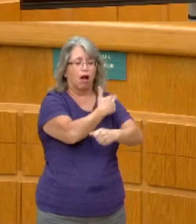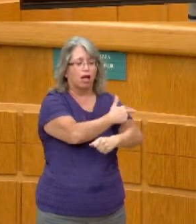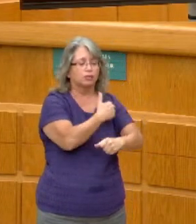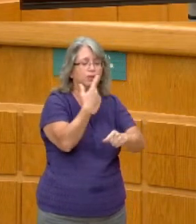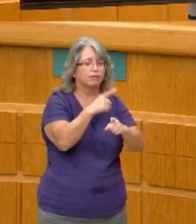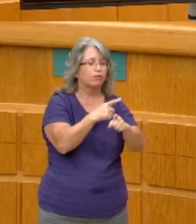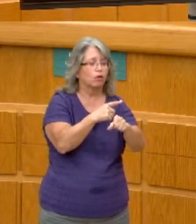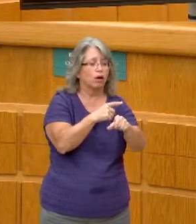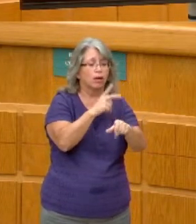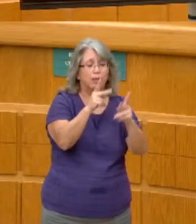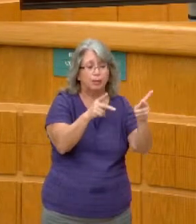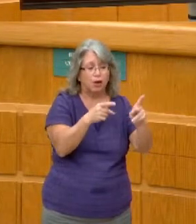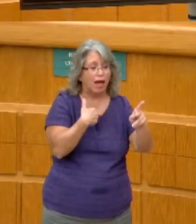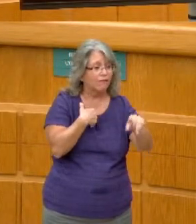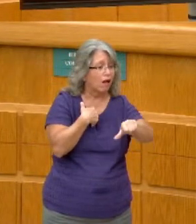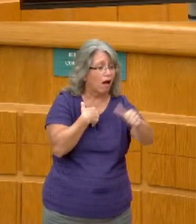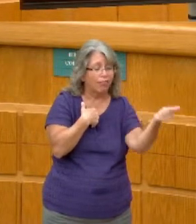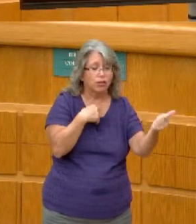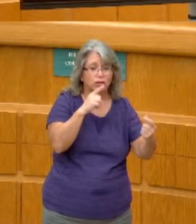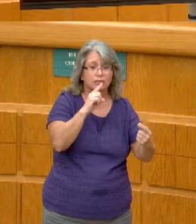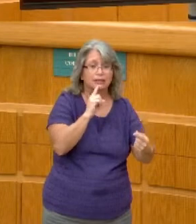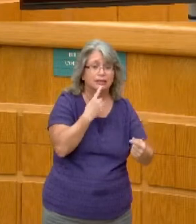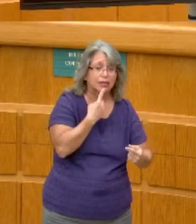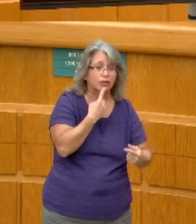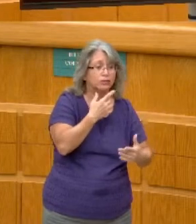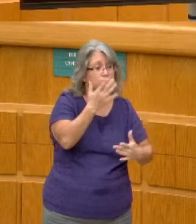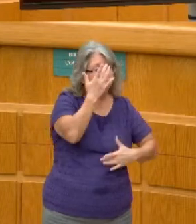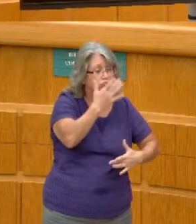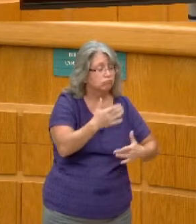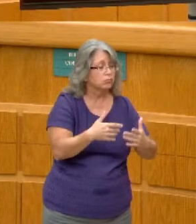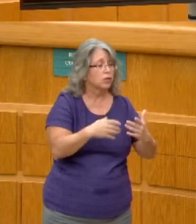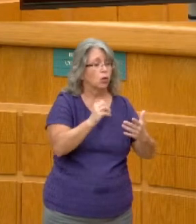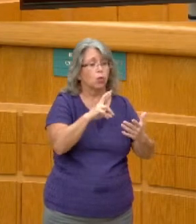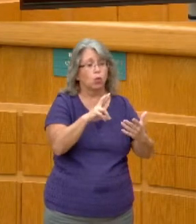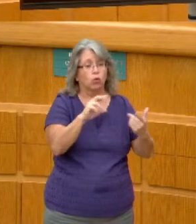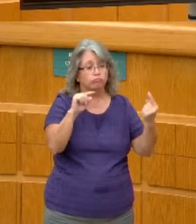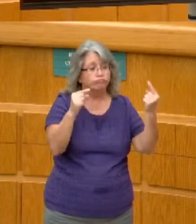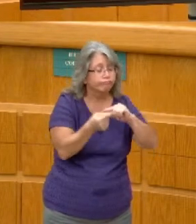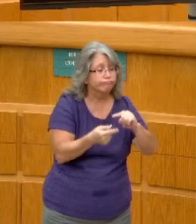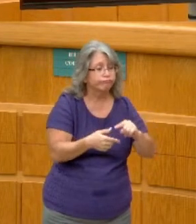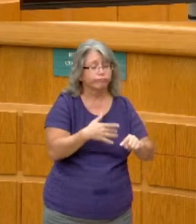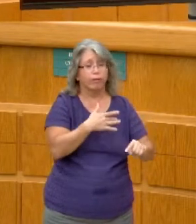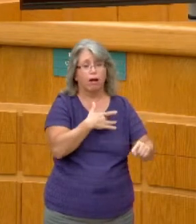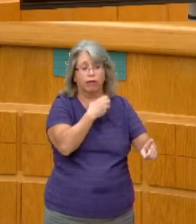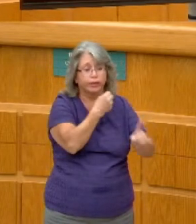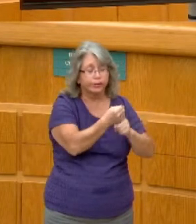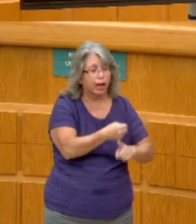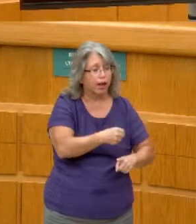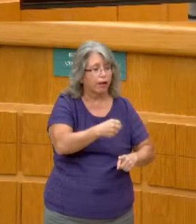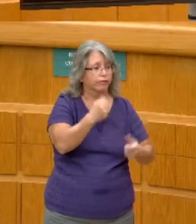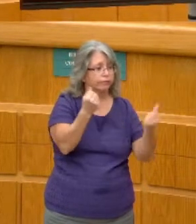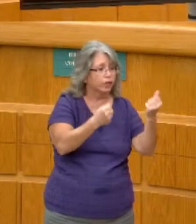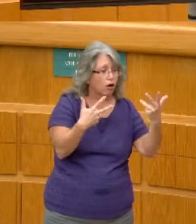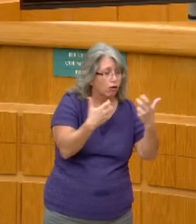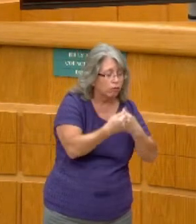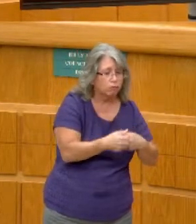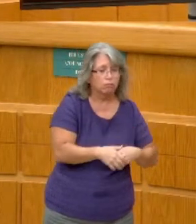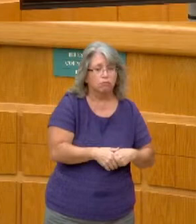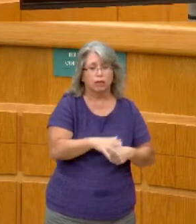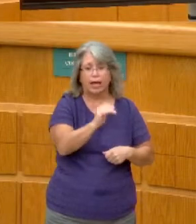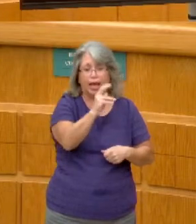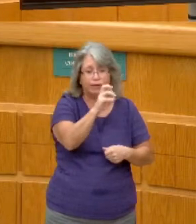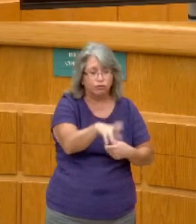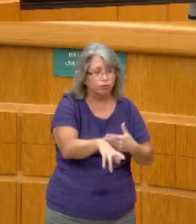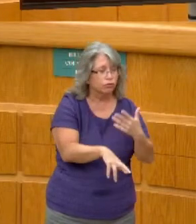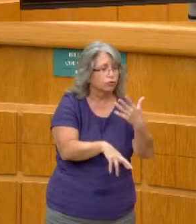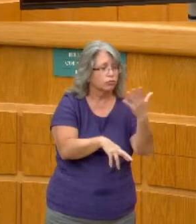of COVID or inside of COVID. Those are car accidents, heart disease, and cancer. The